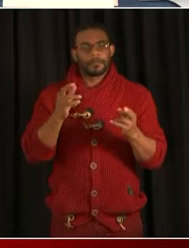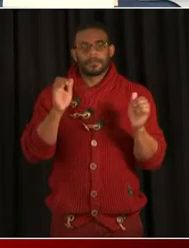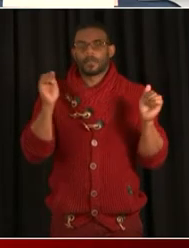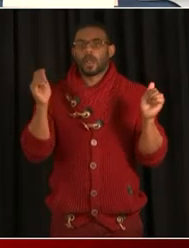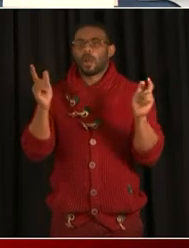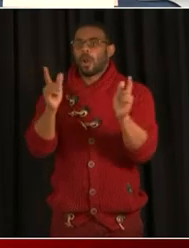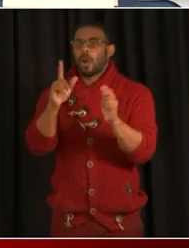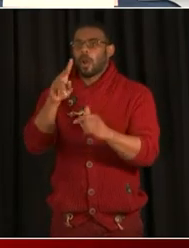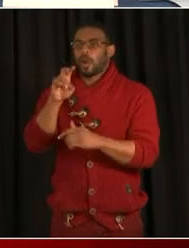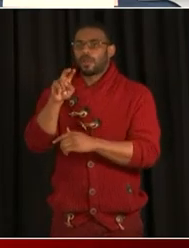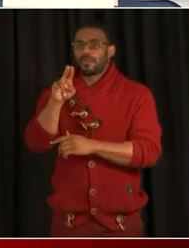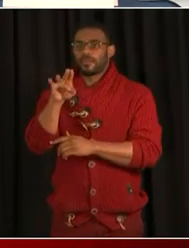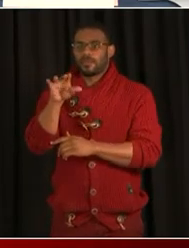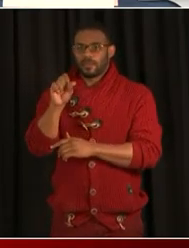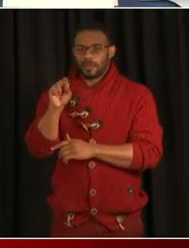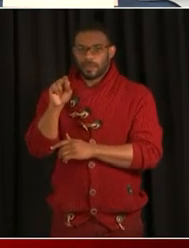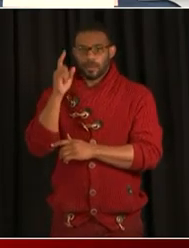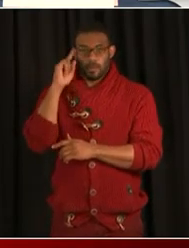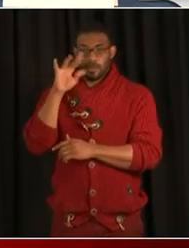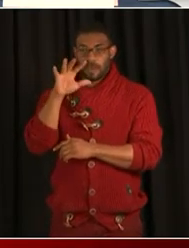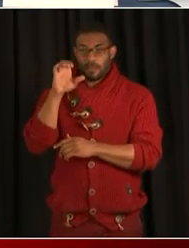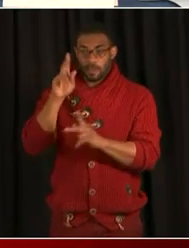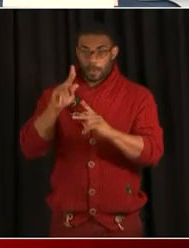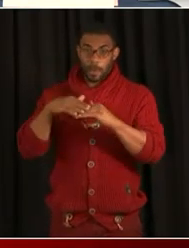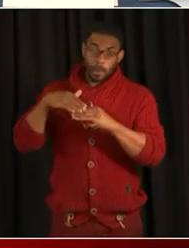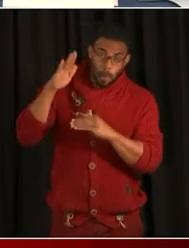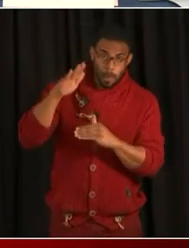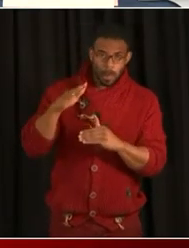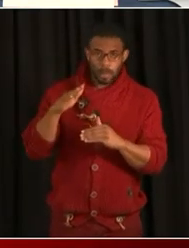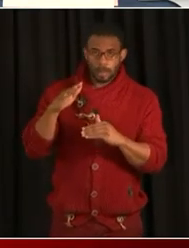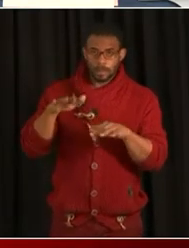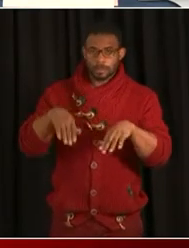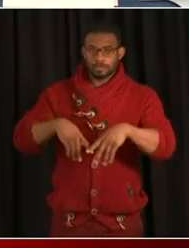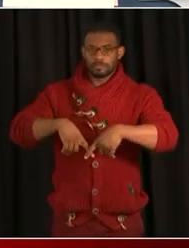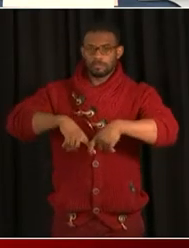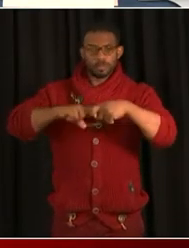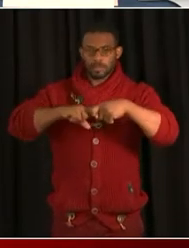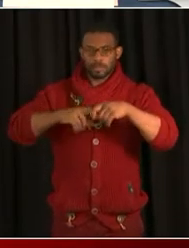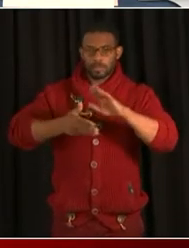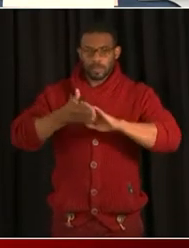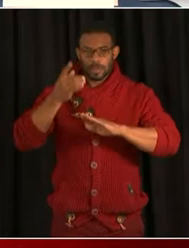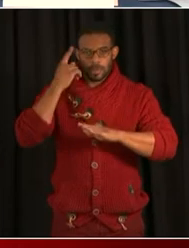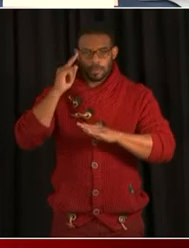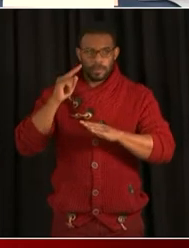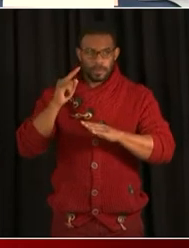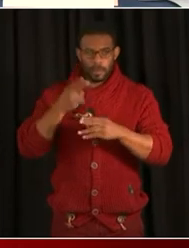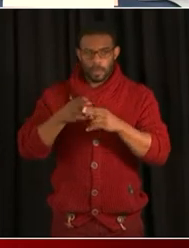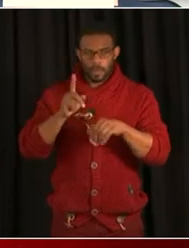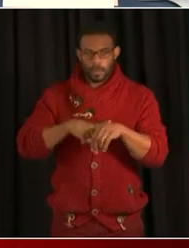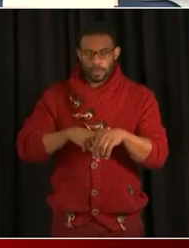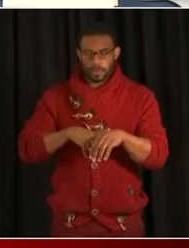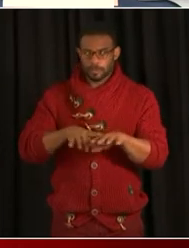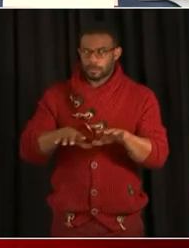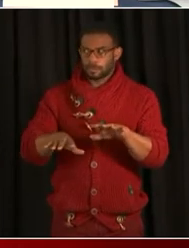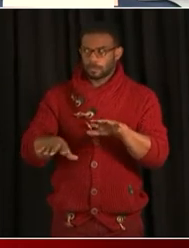that venues of 500 and more cease operations for a brief